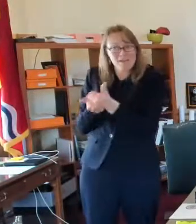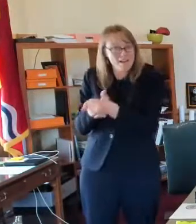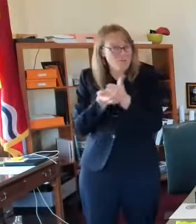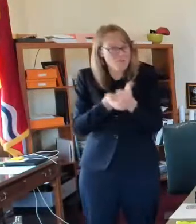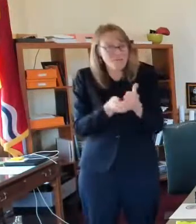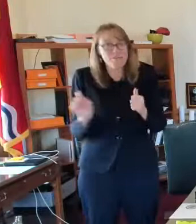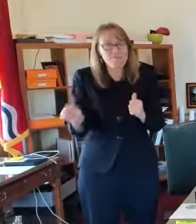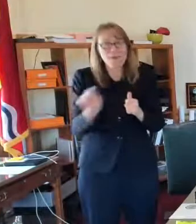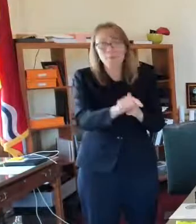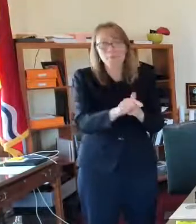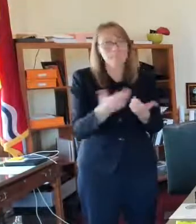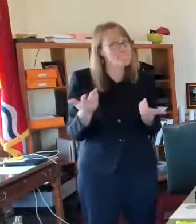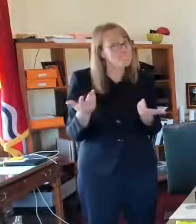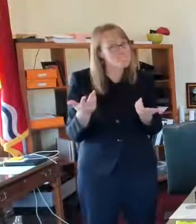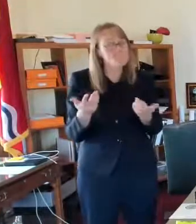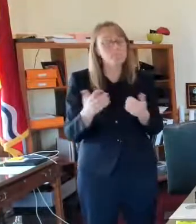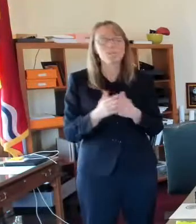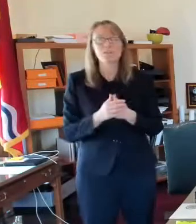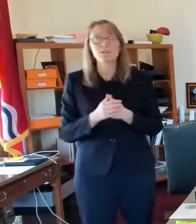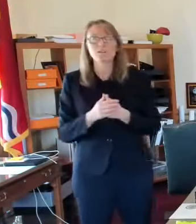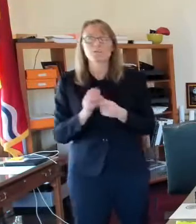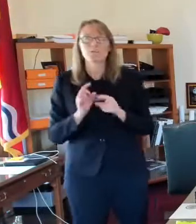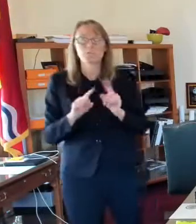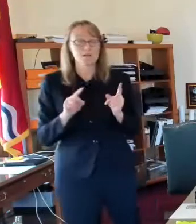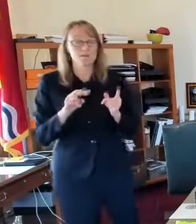sorry to say that it's not out of the question.